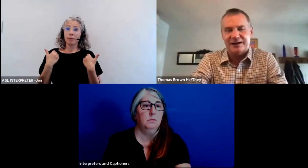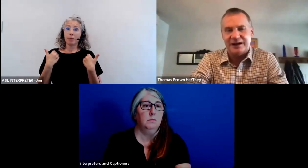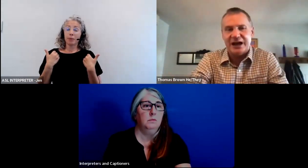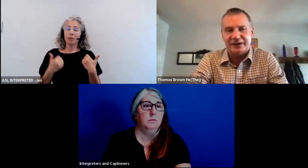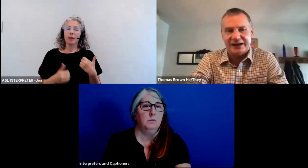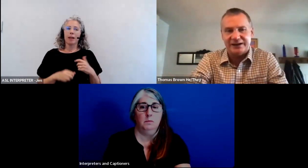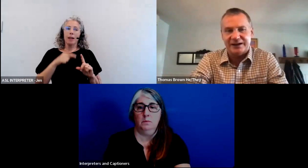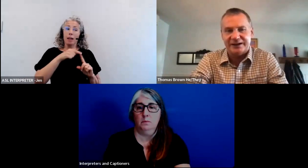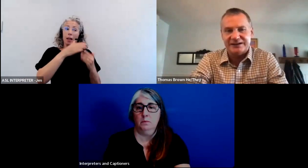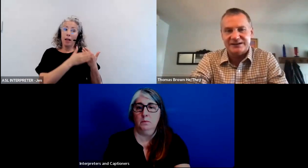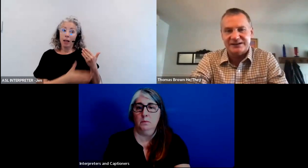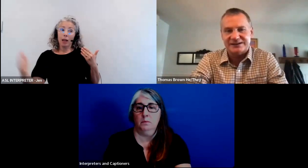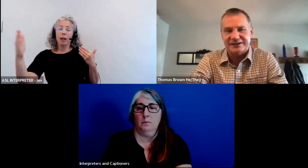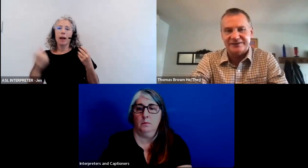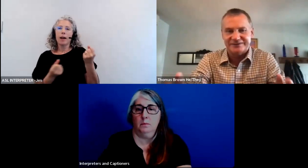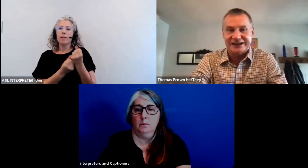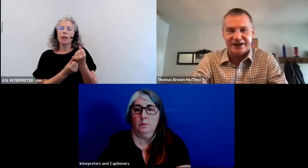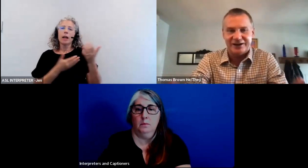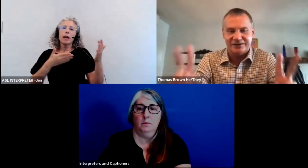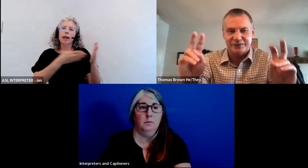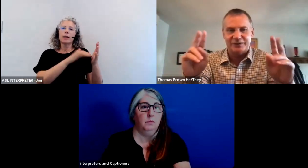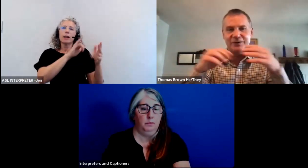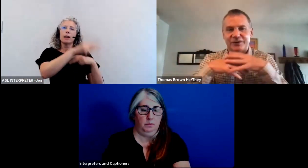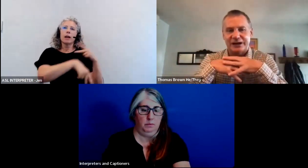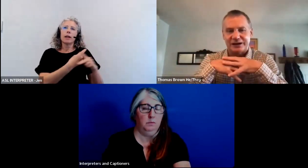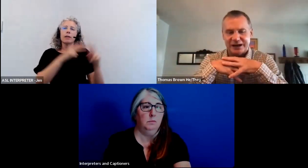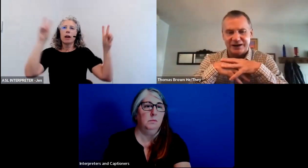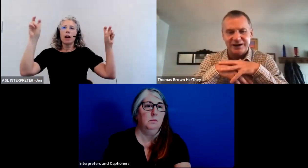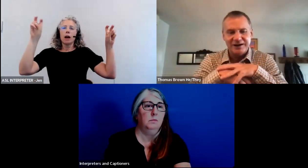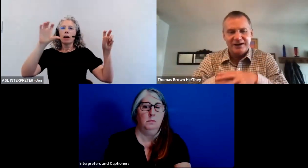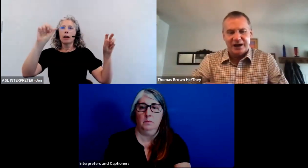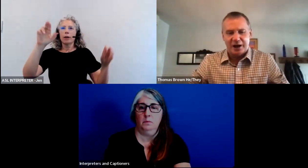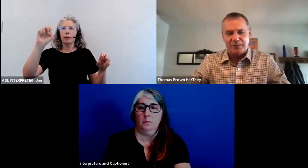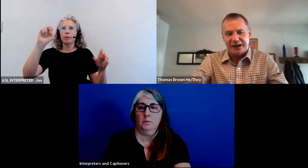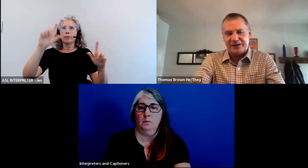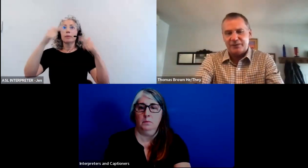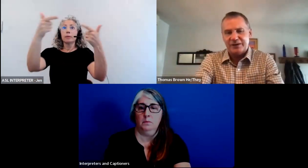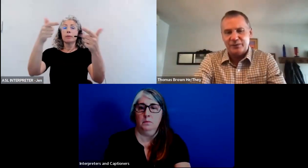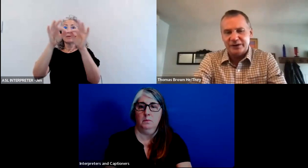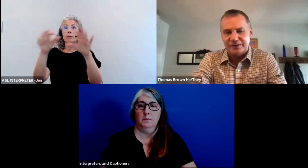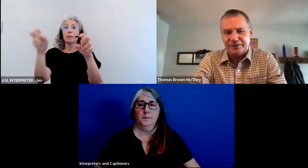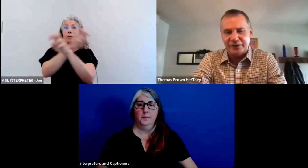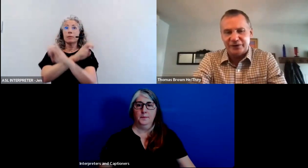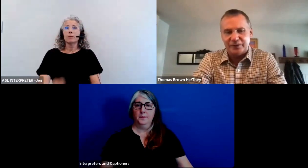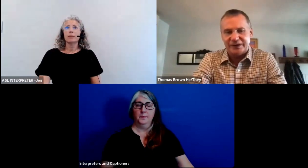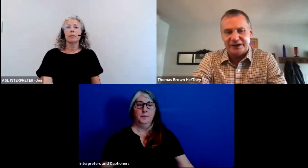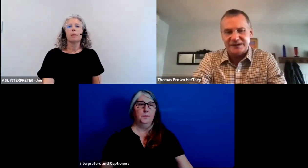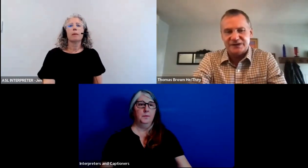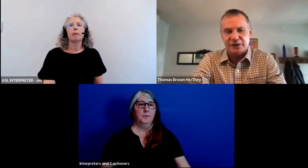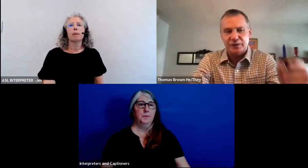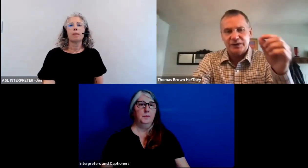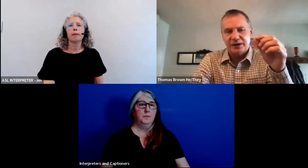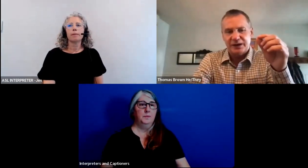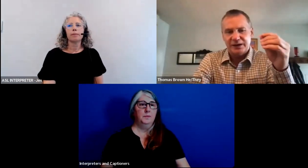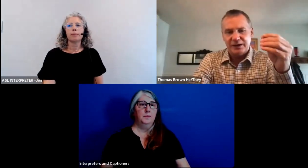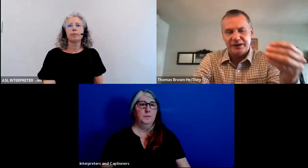then advocating against this kind of care, quote unquote care. And I want to go further with this.